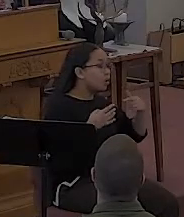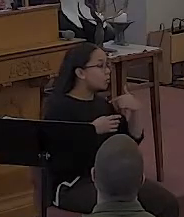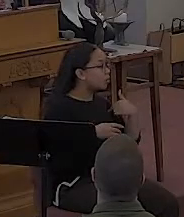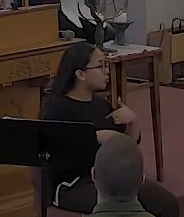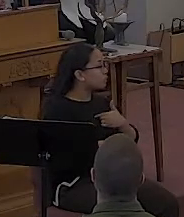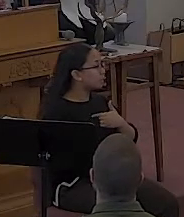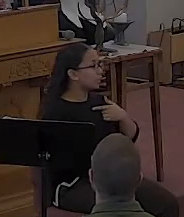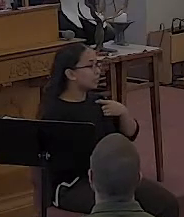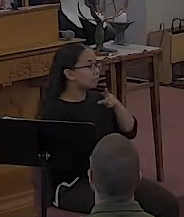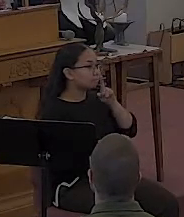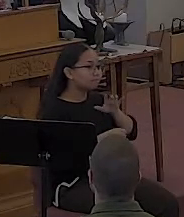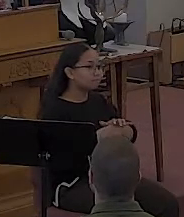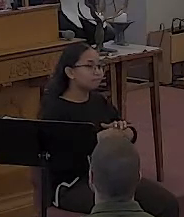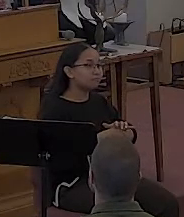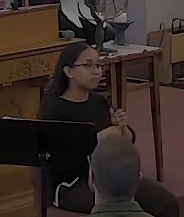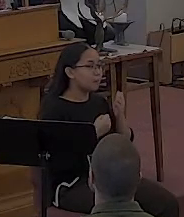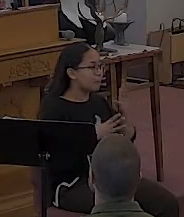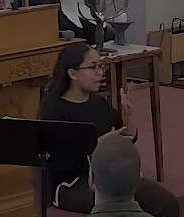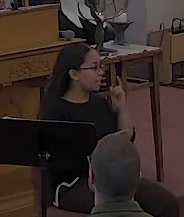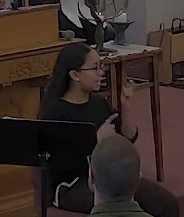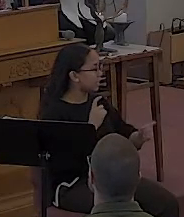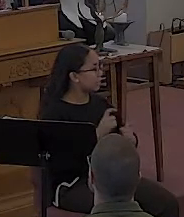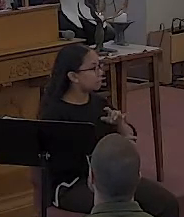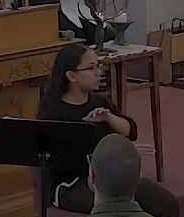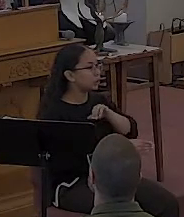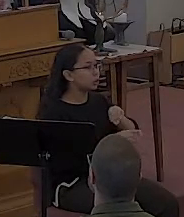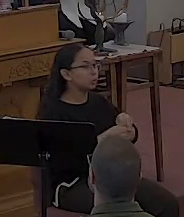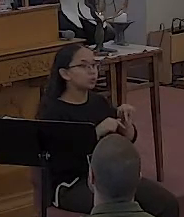gifts, including these offerings.